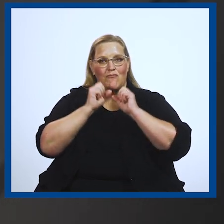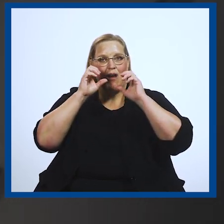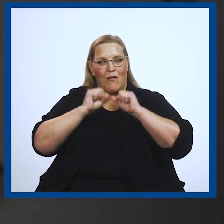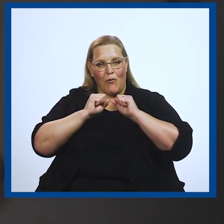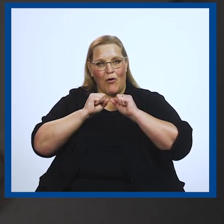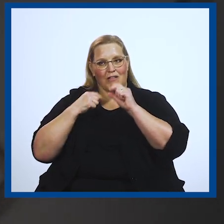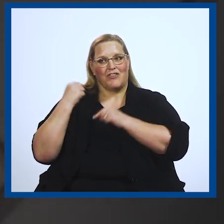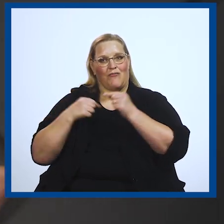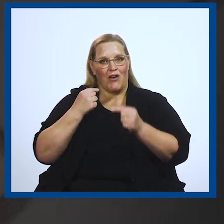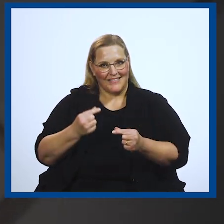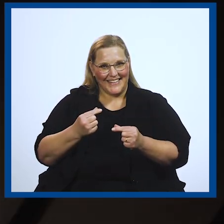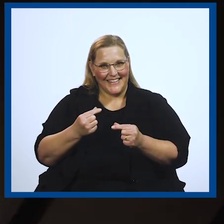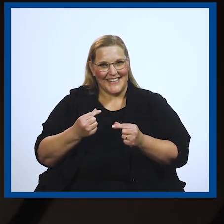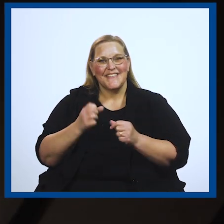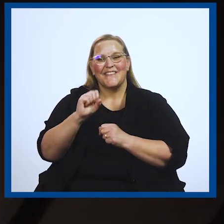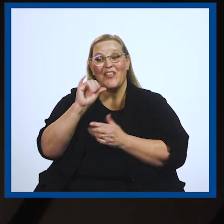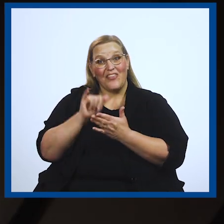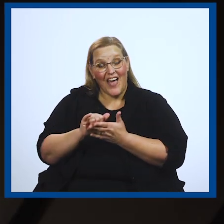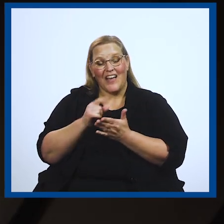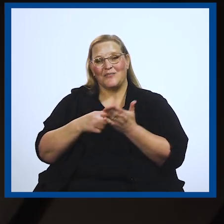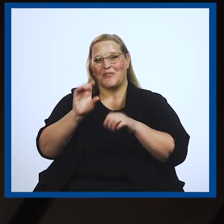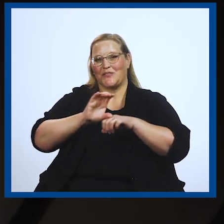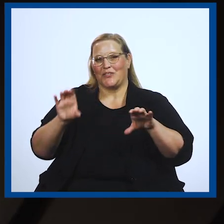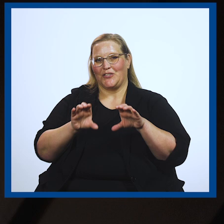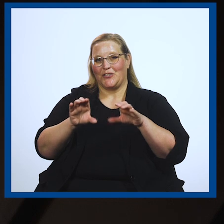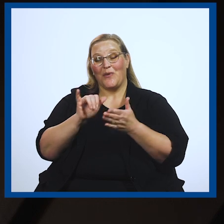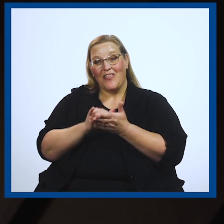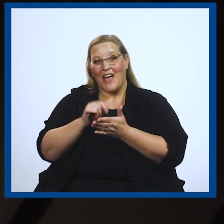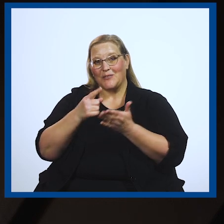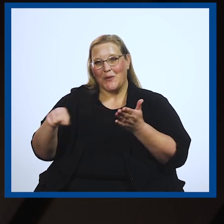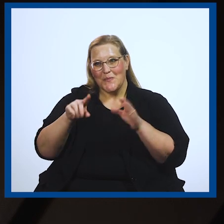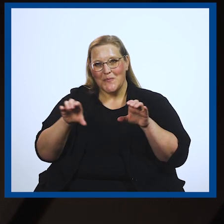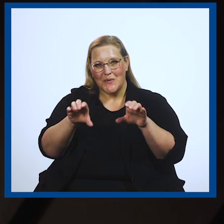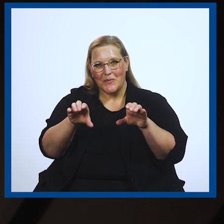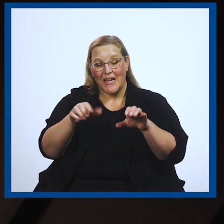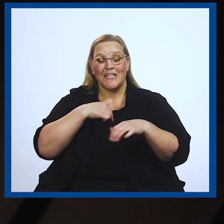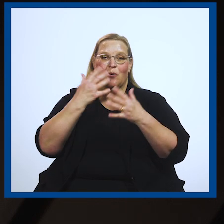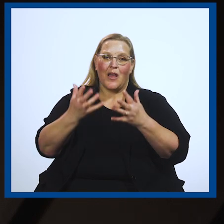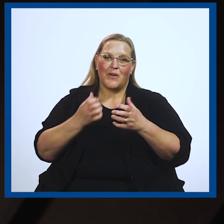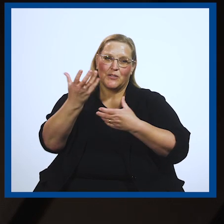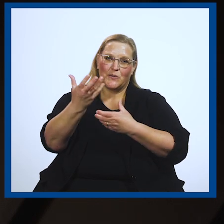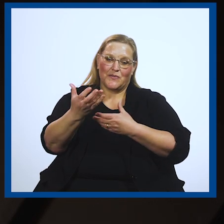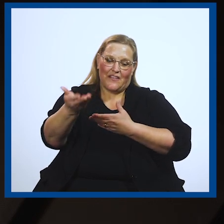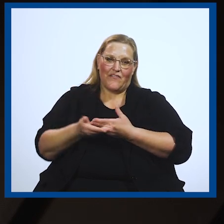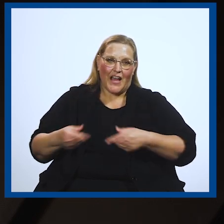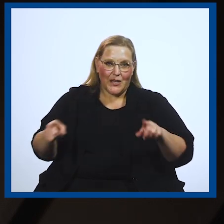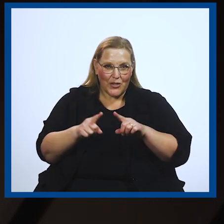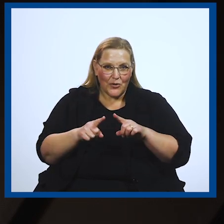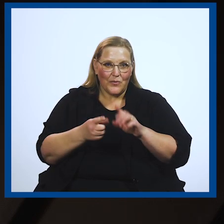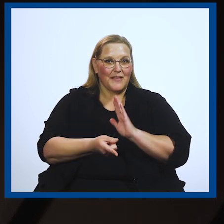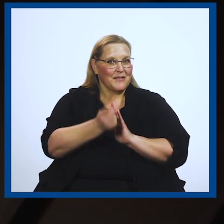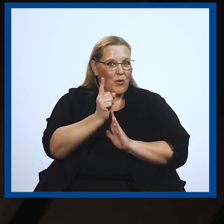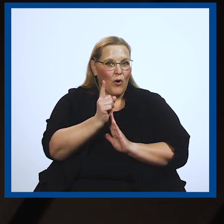incredible generosity. That's what the church does. That's what you're doing. And I'm going to invite you, even at this moment, take